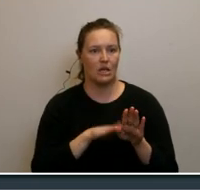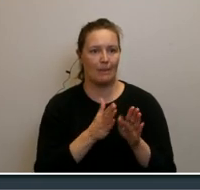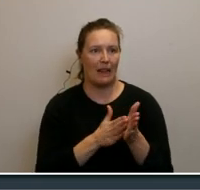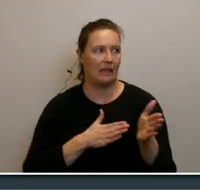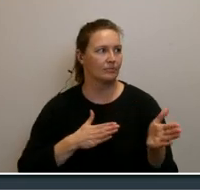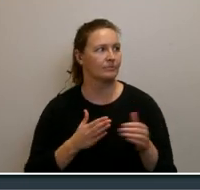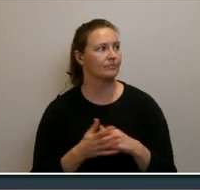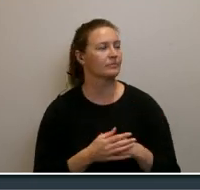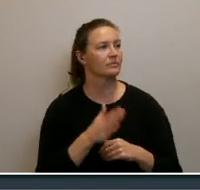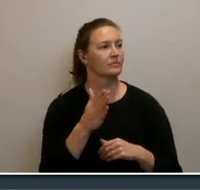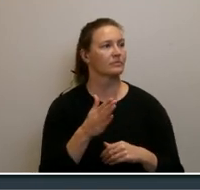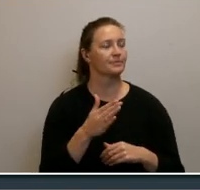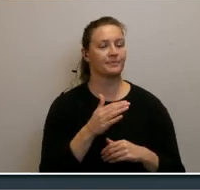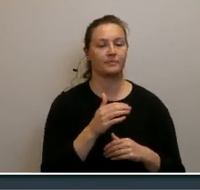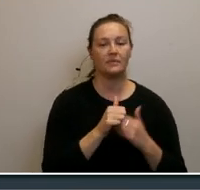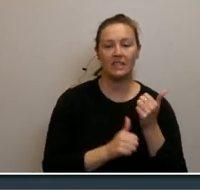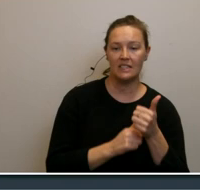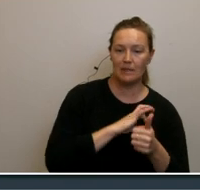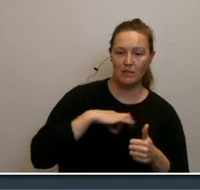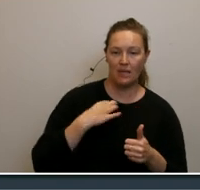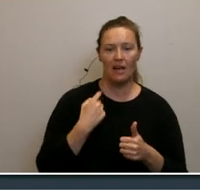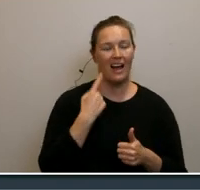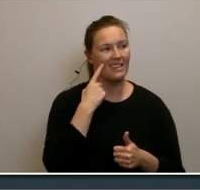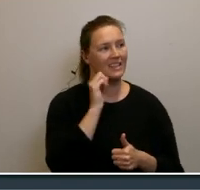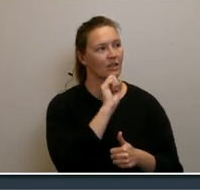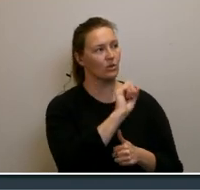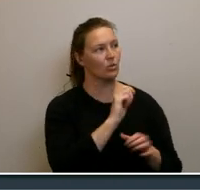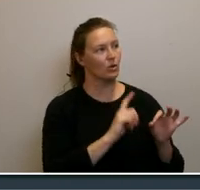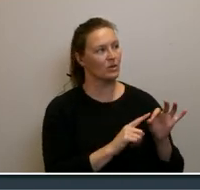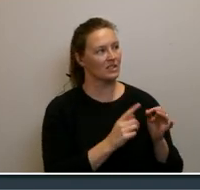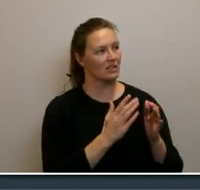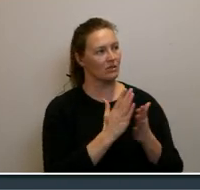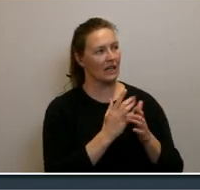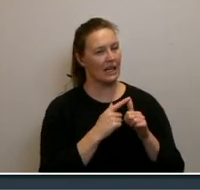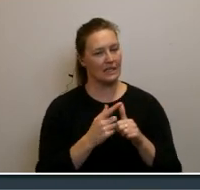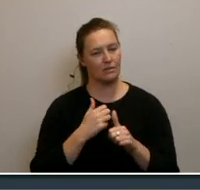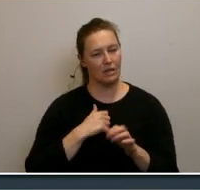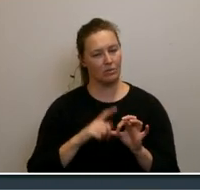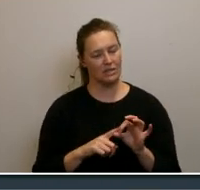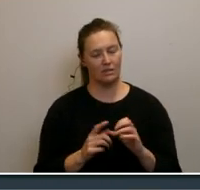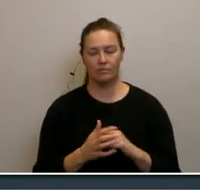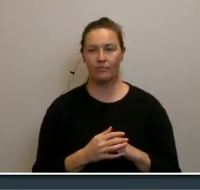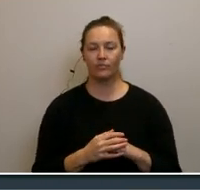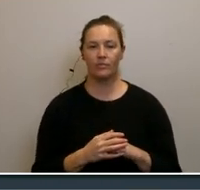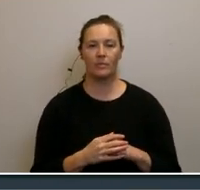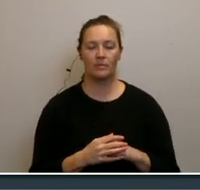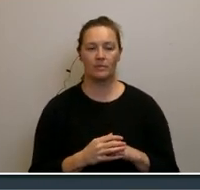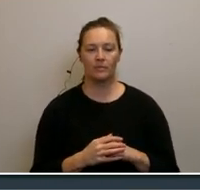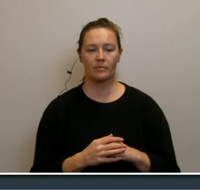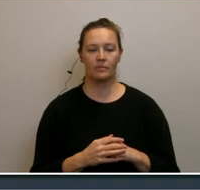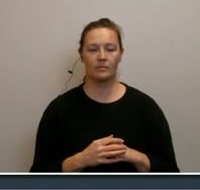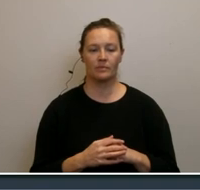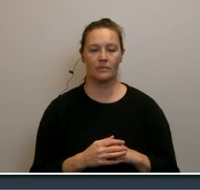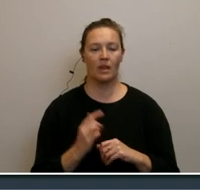So, thank you. I think, Jonathan, your question has sort of answered mine, I suppose, in part. I was really thrilled to